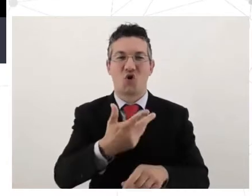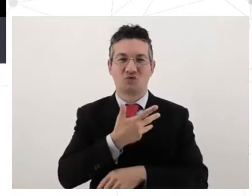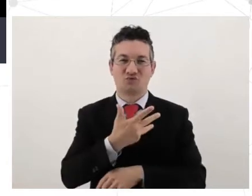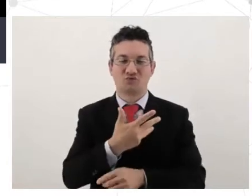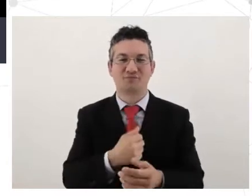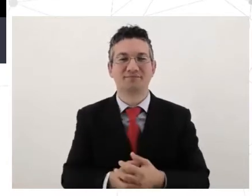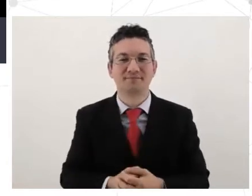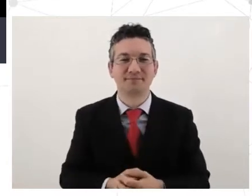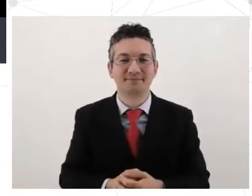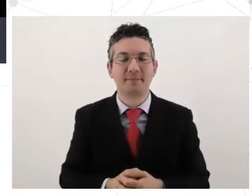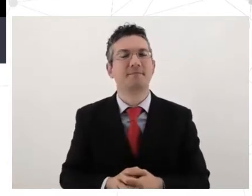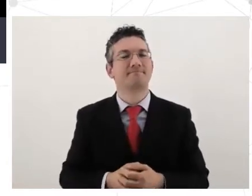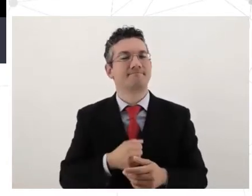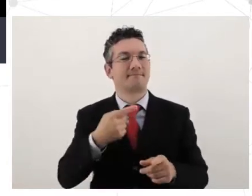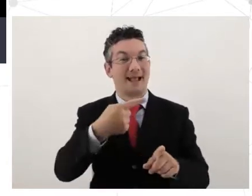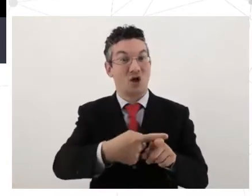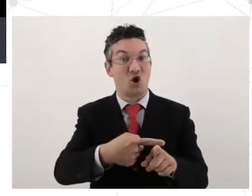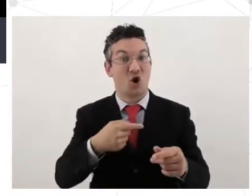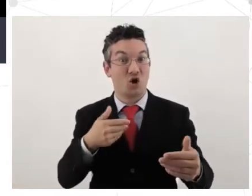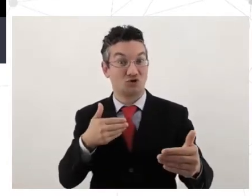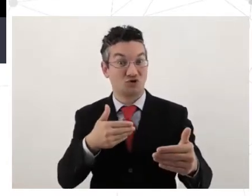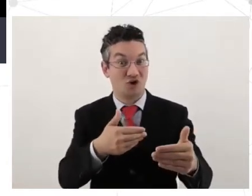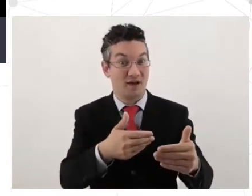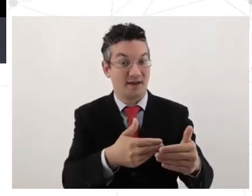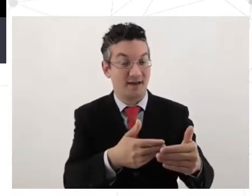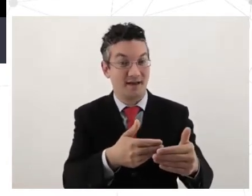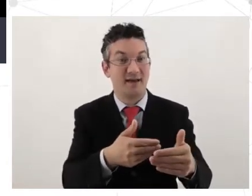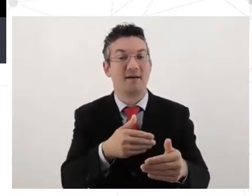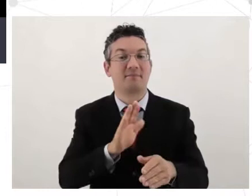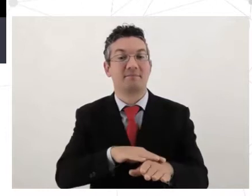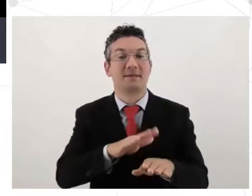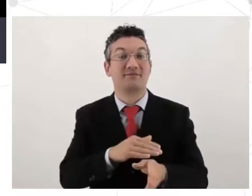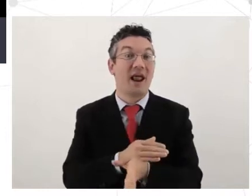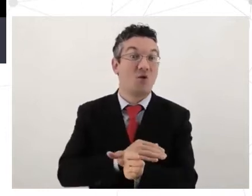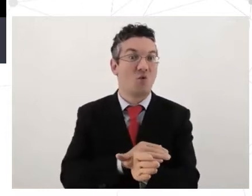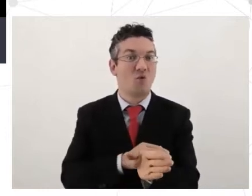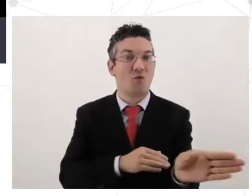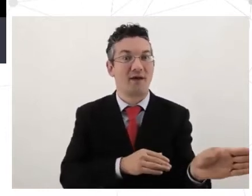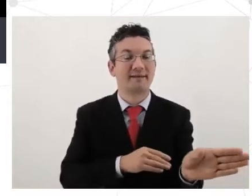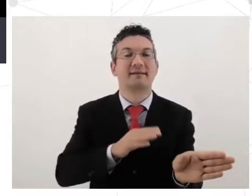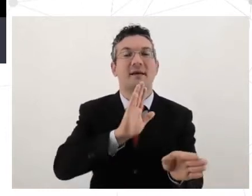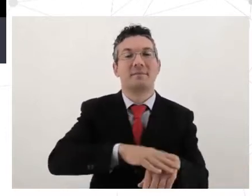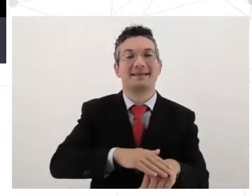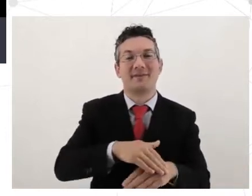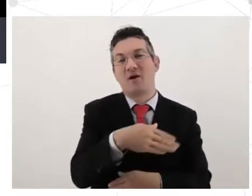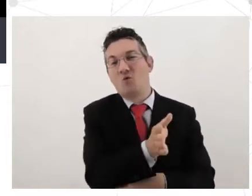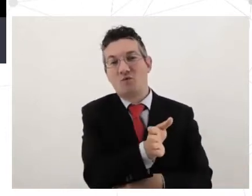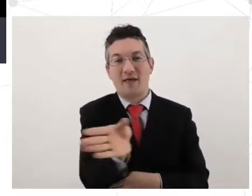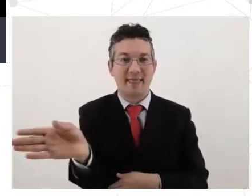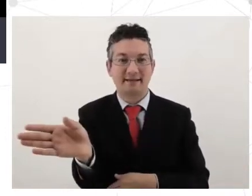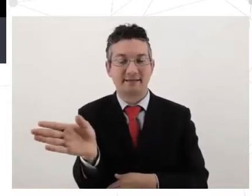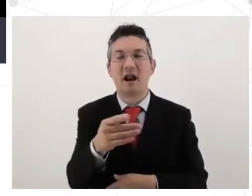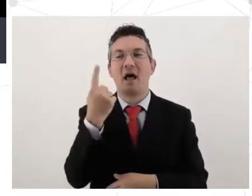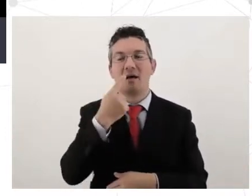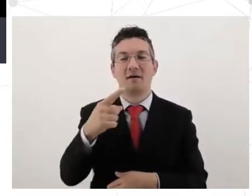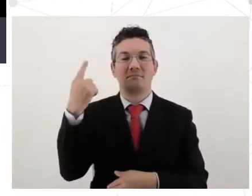The Real McCoy, 30 meters. Real McCoy is also in front of us. 480 Real meters. McCoy is a pizza place. They have a really